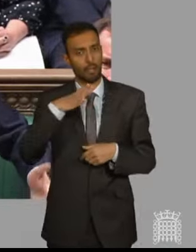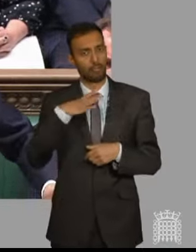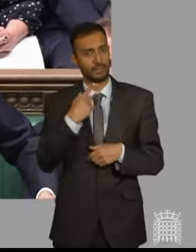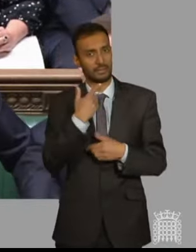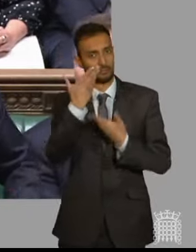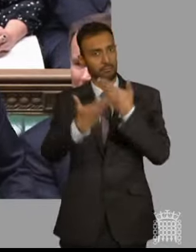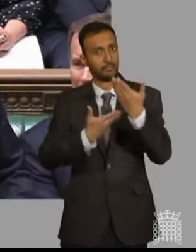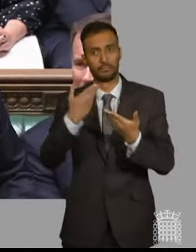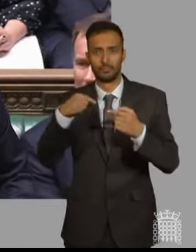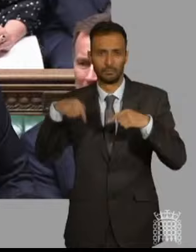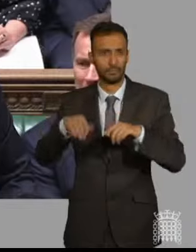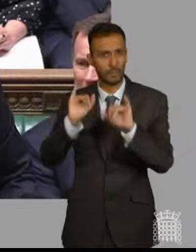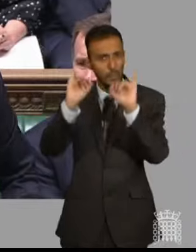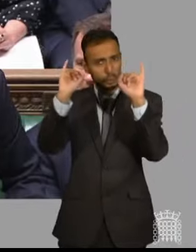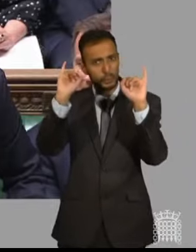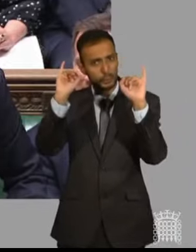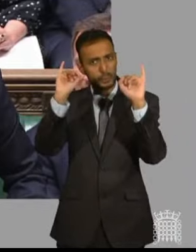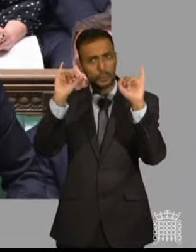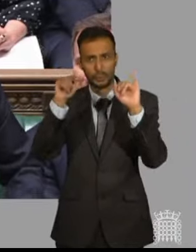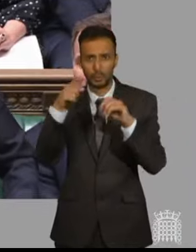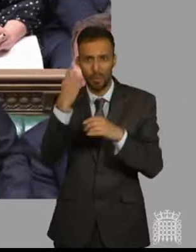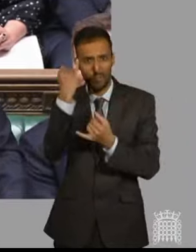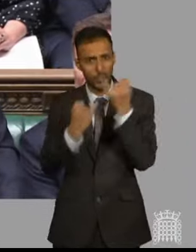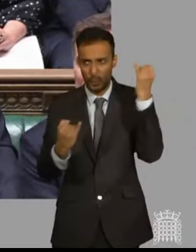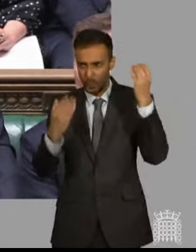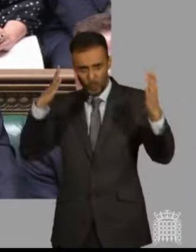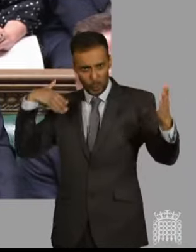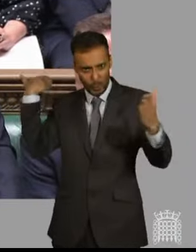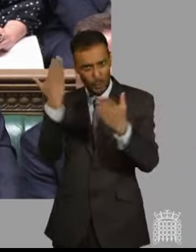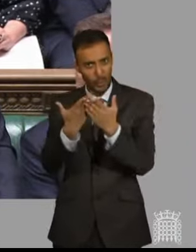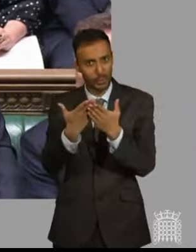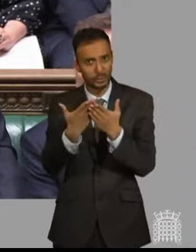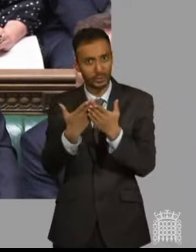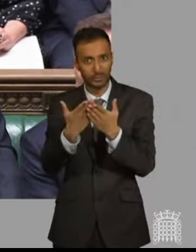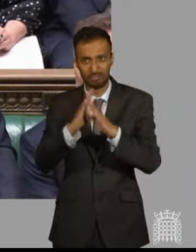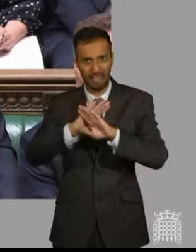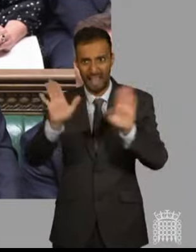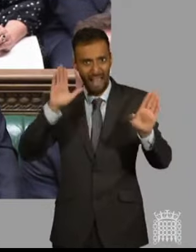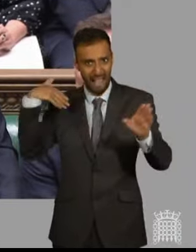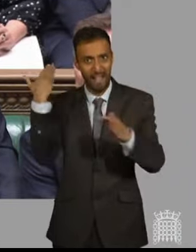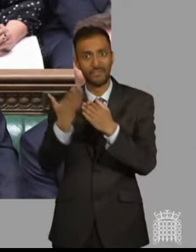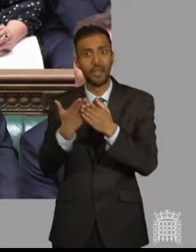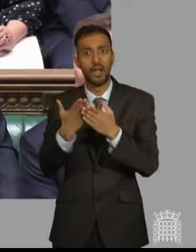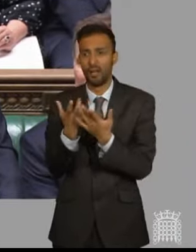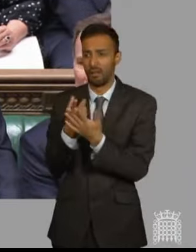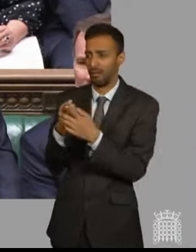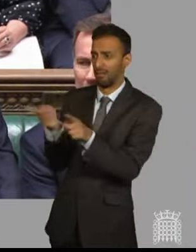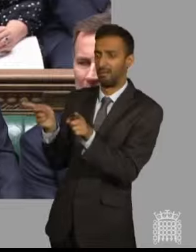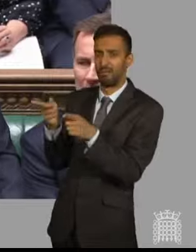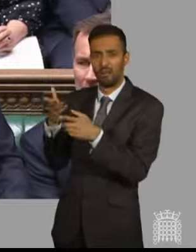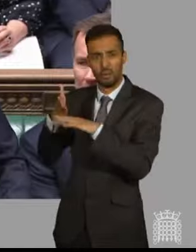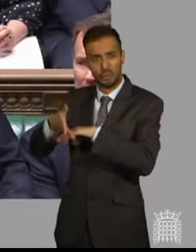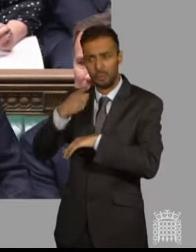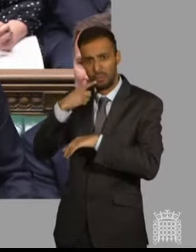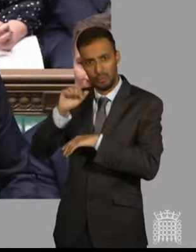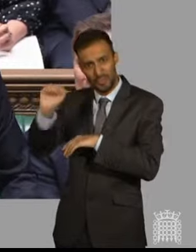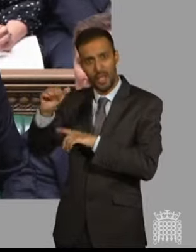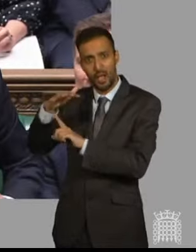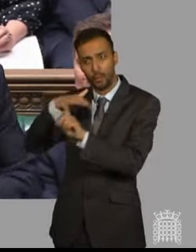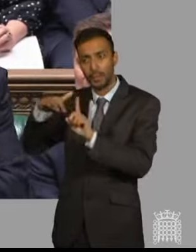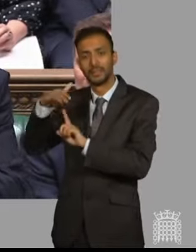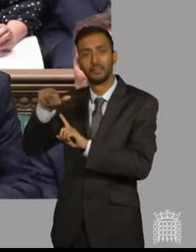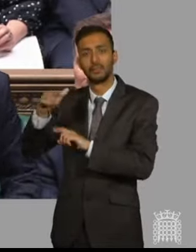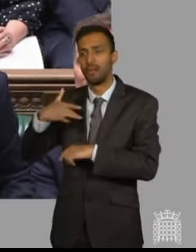thoughts are with those who worked so hard for their communities and have seen their lives and reputations destroyed. And since